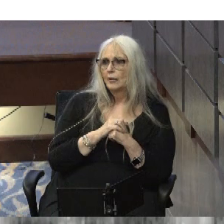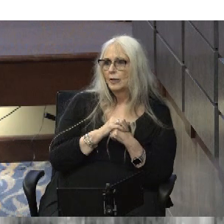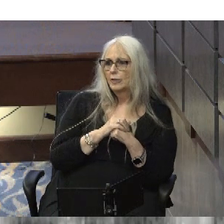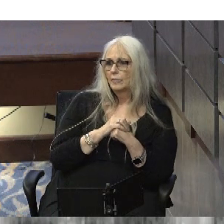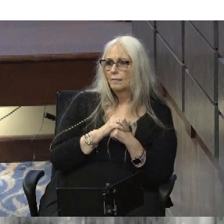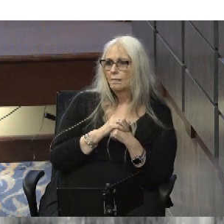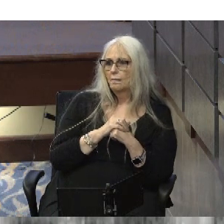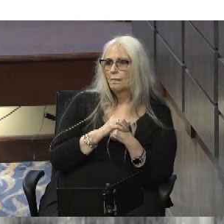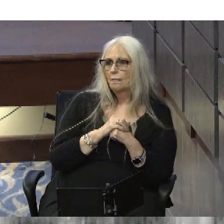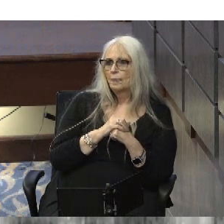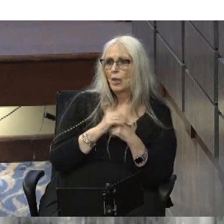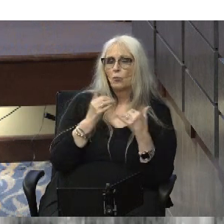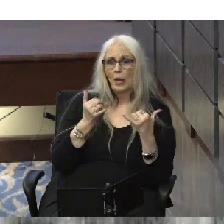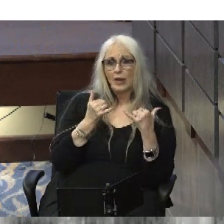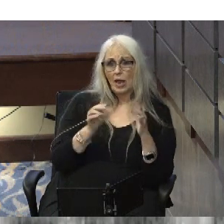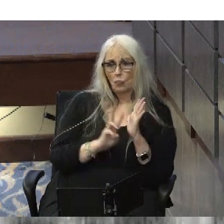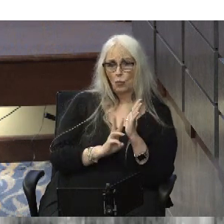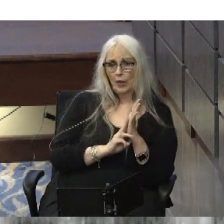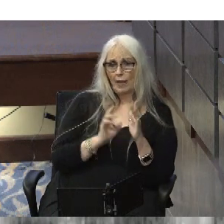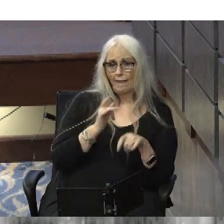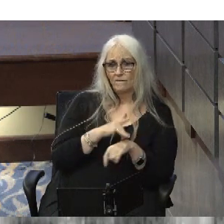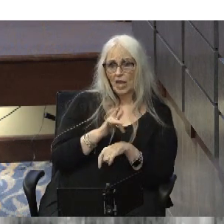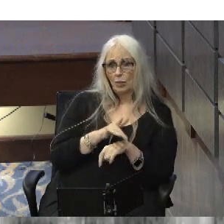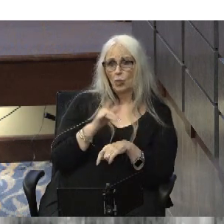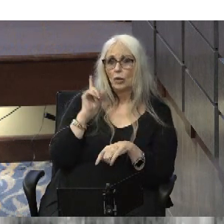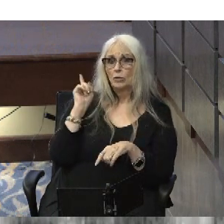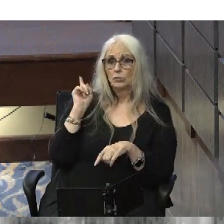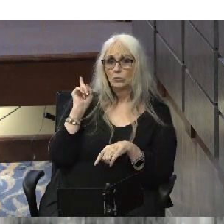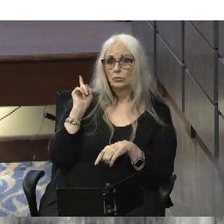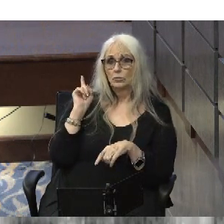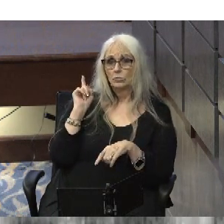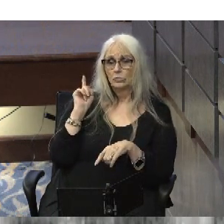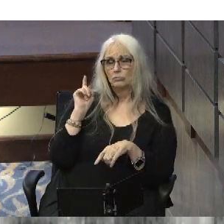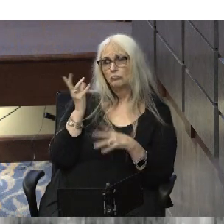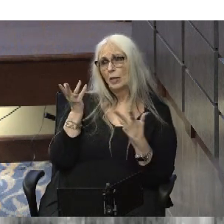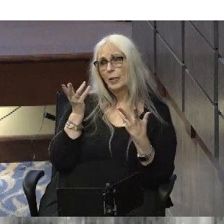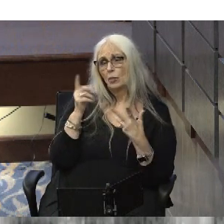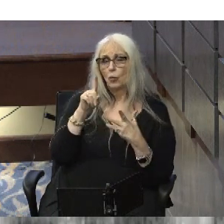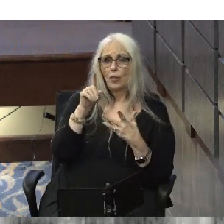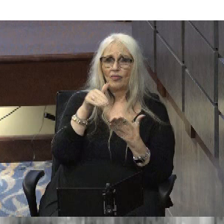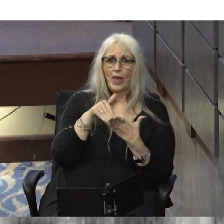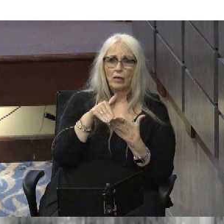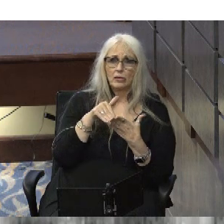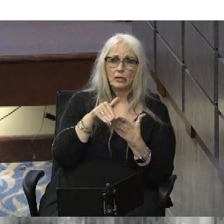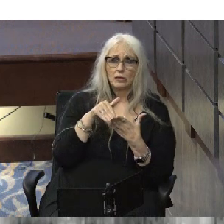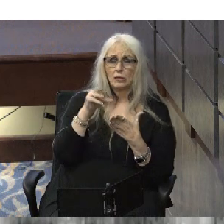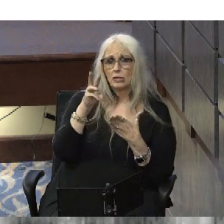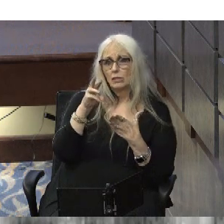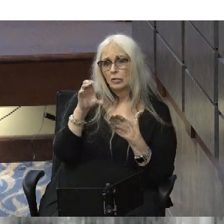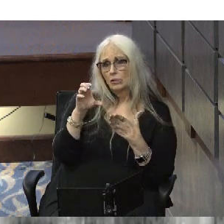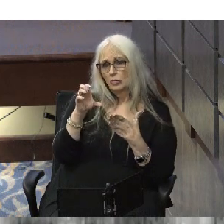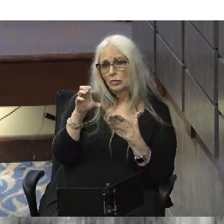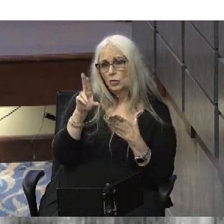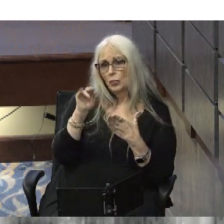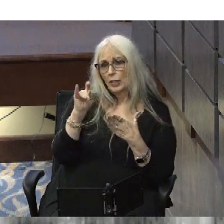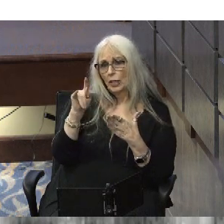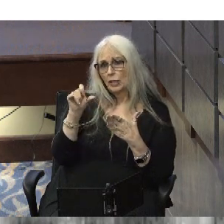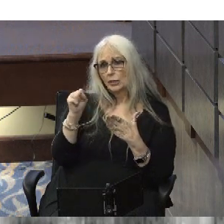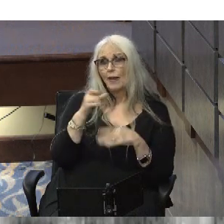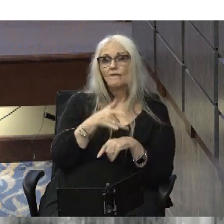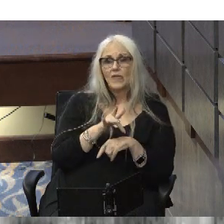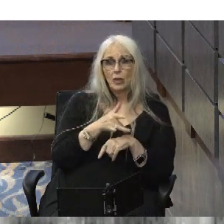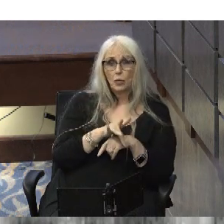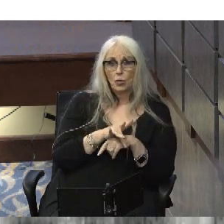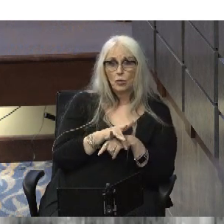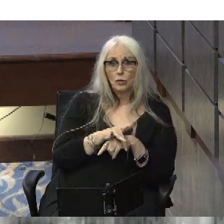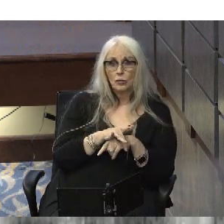the Waco metropolitan area, and of those units, approximately 1,600 of those units were available